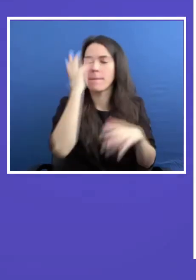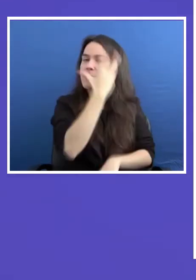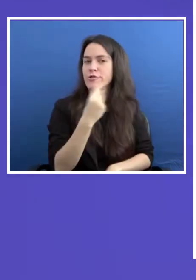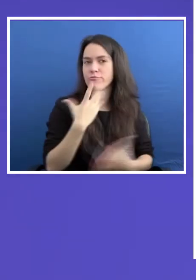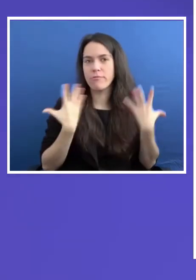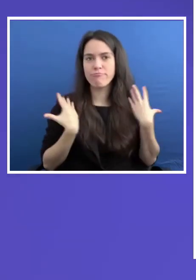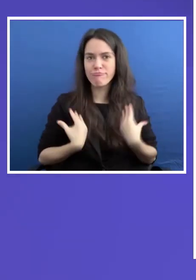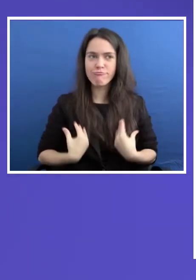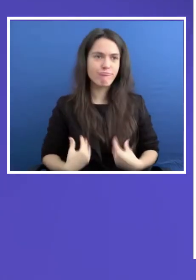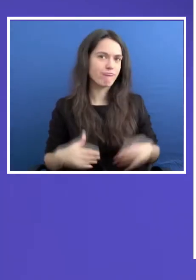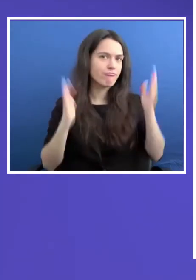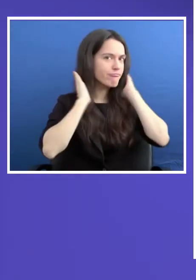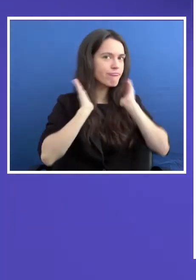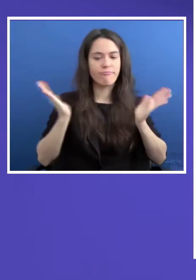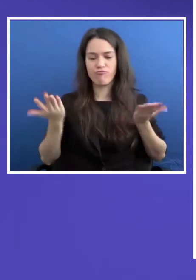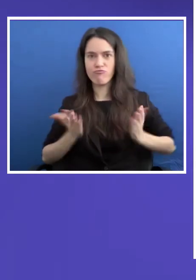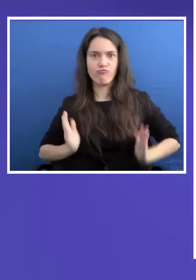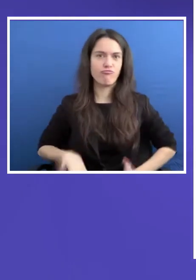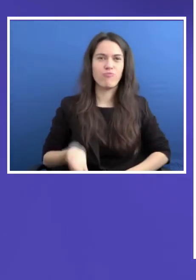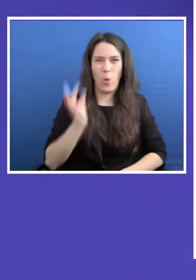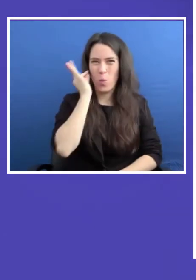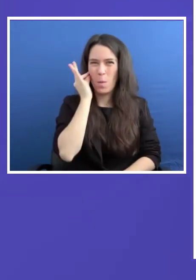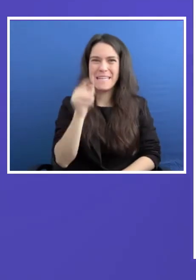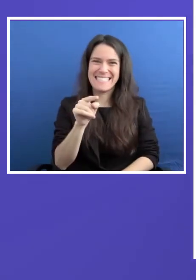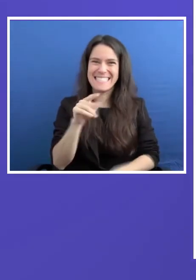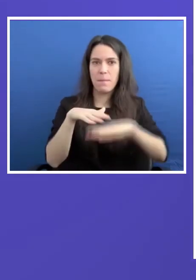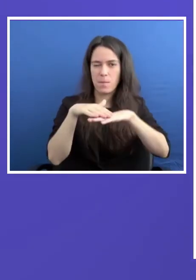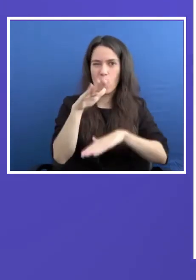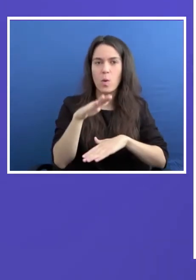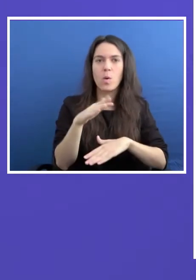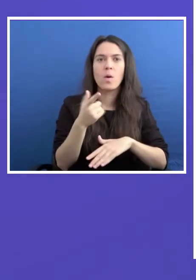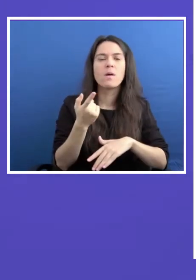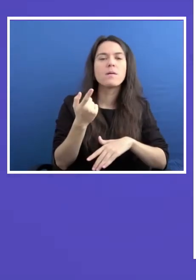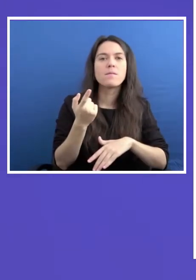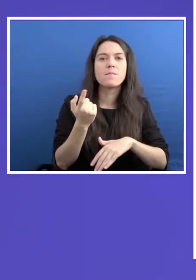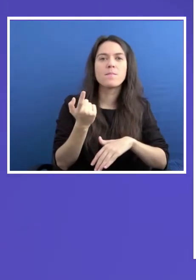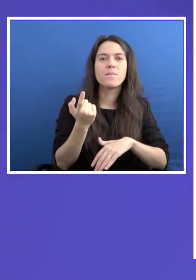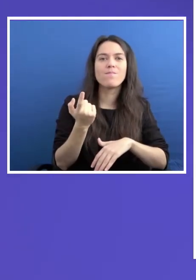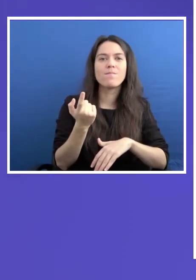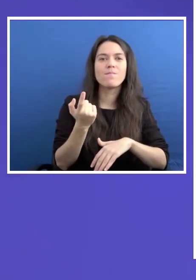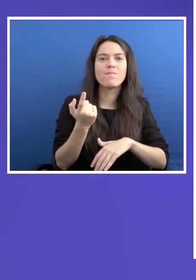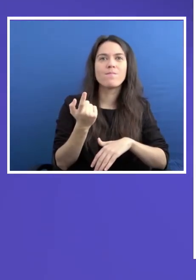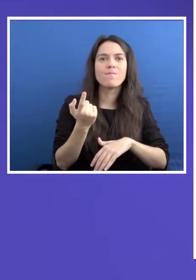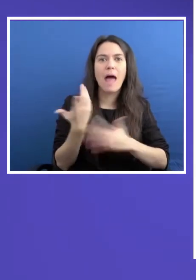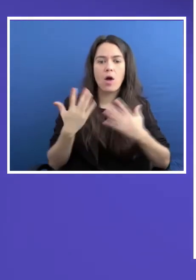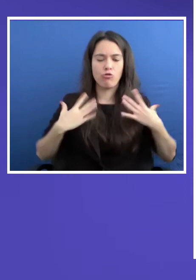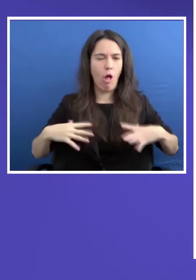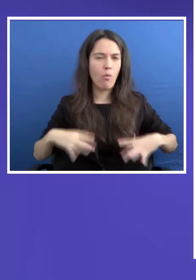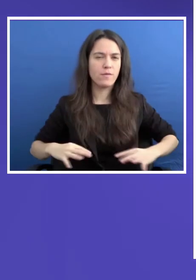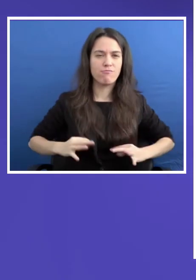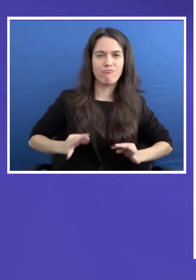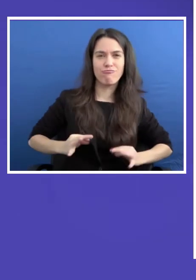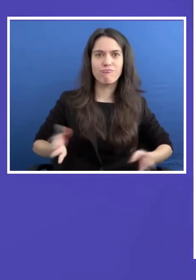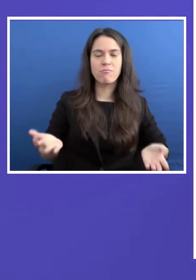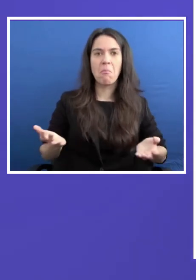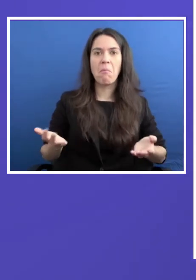physical appearance, and the way she's dressed, not really the way she